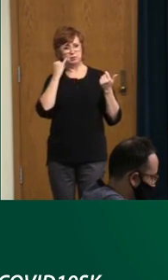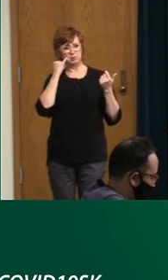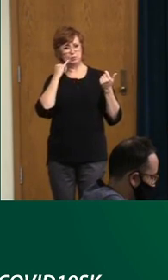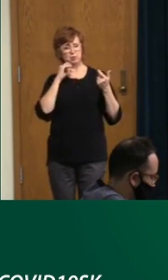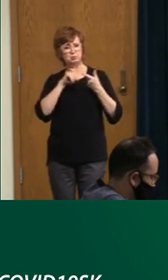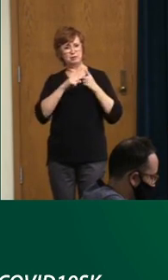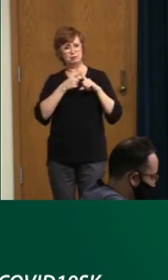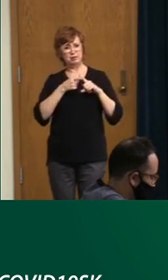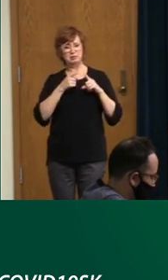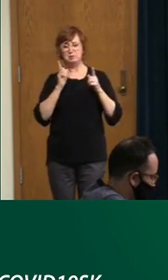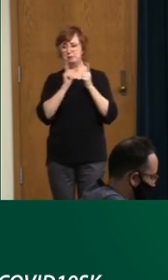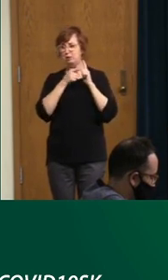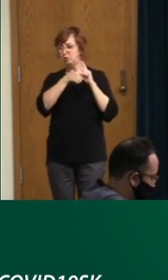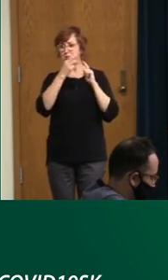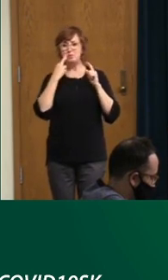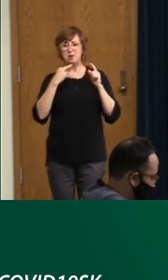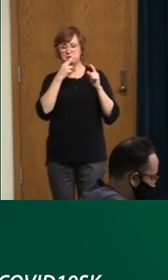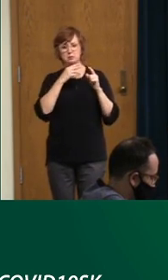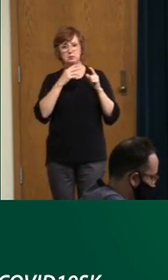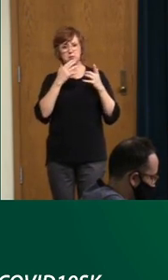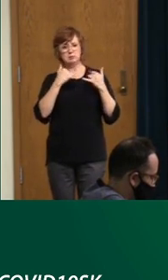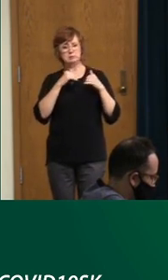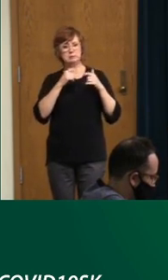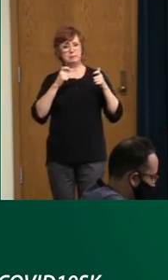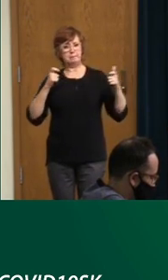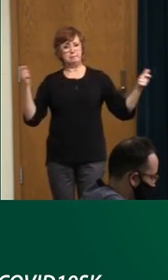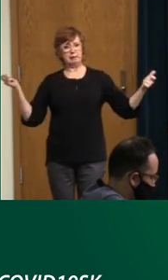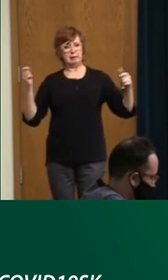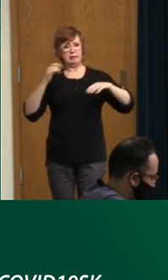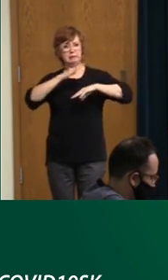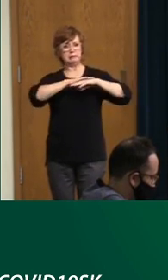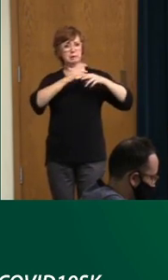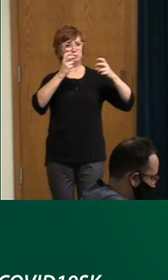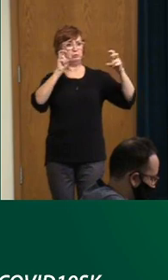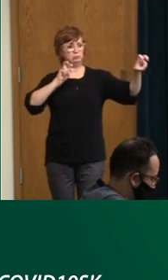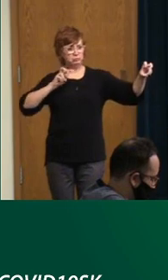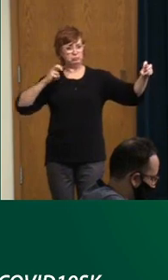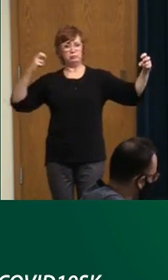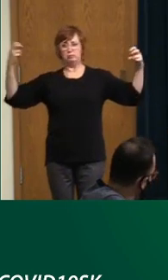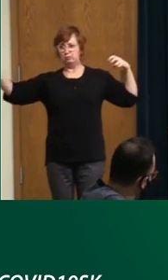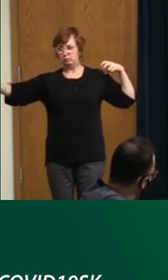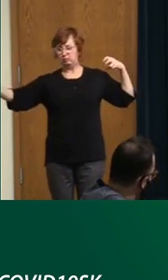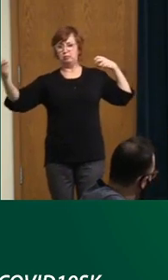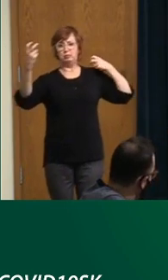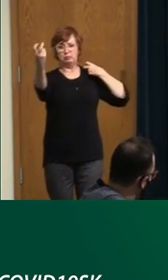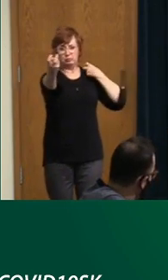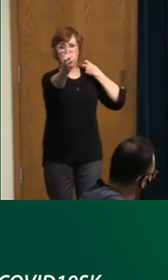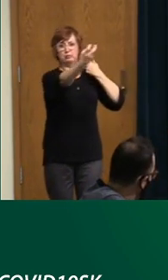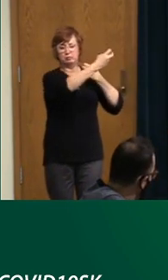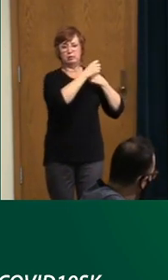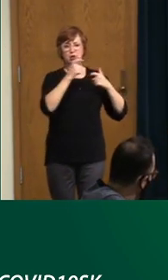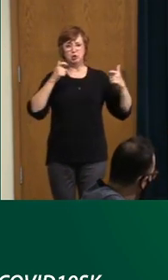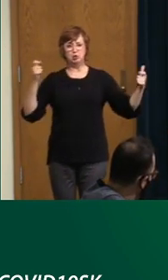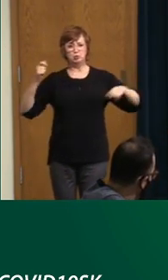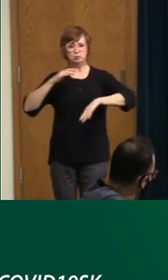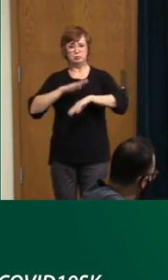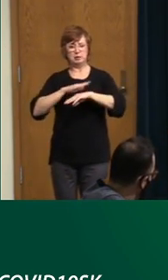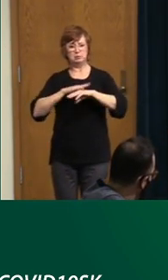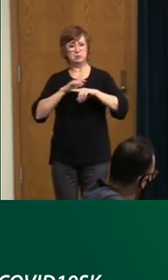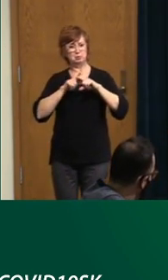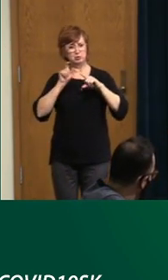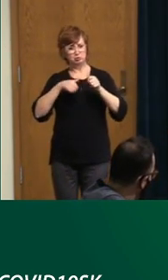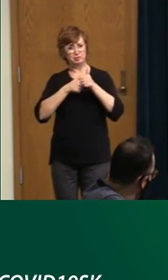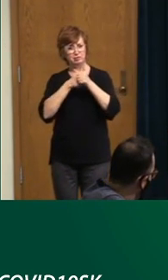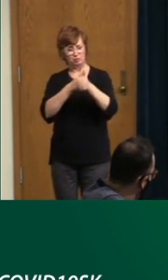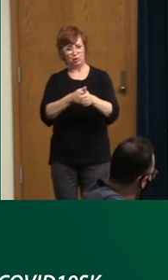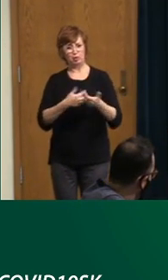and it'll make for a very big table for people to sit 2 meters apart. But those principles need to apply in all settings,